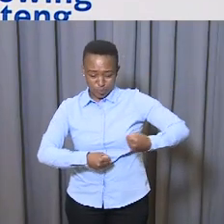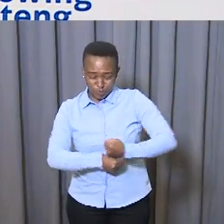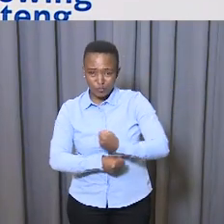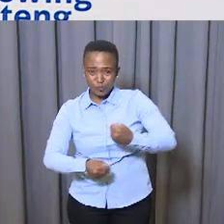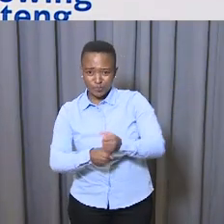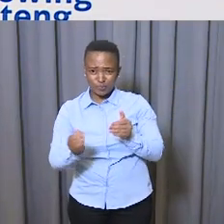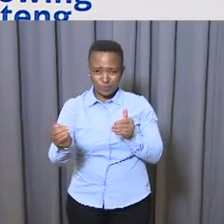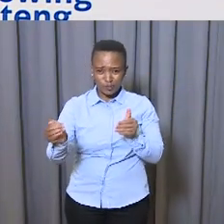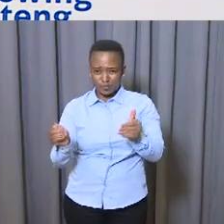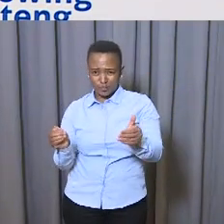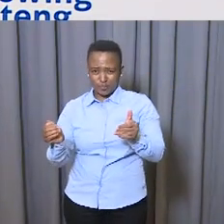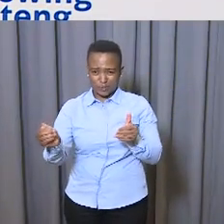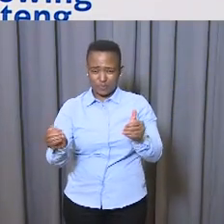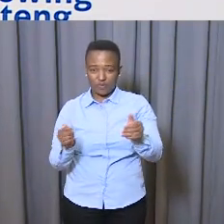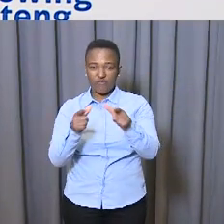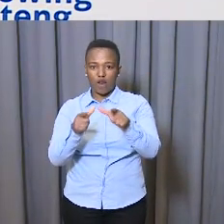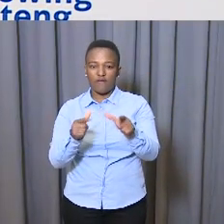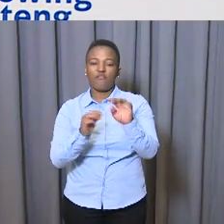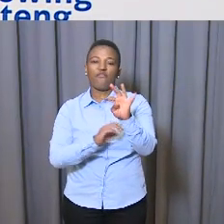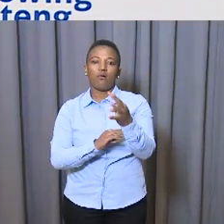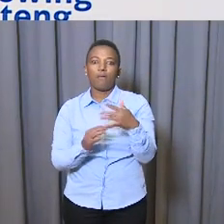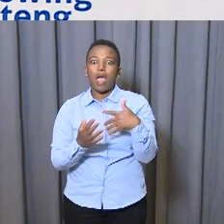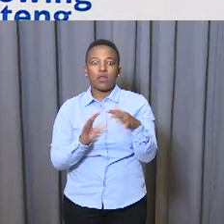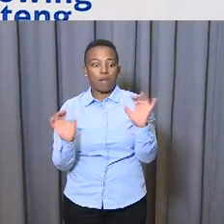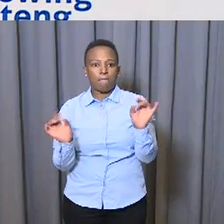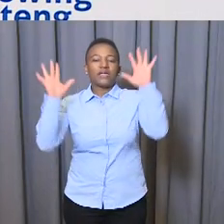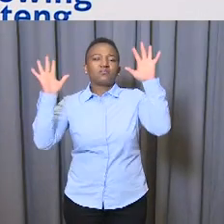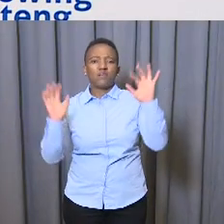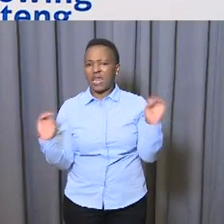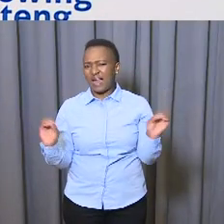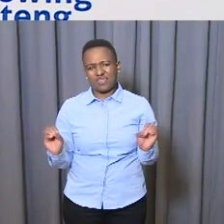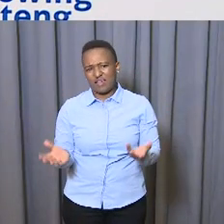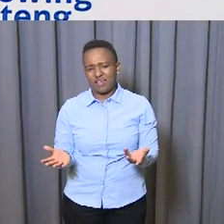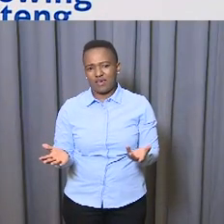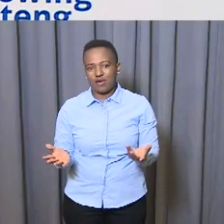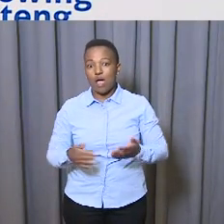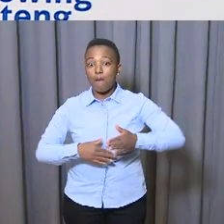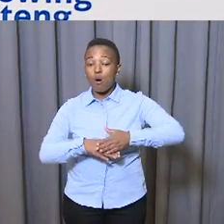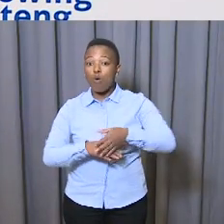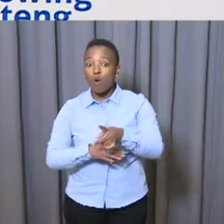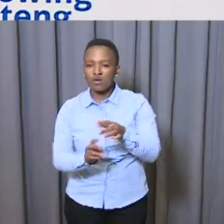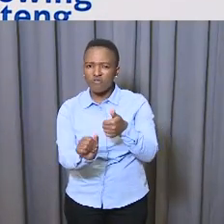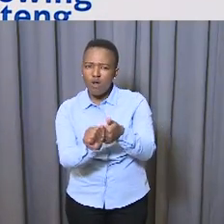four. Because there is no magic about it. More social distancing.